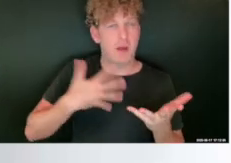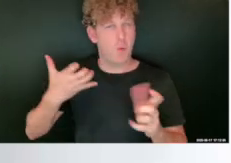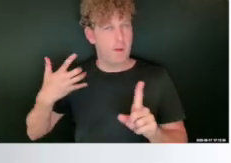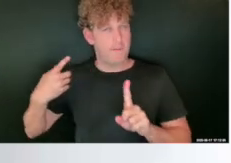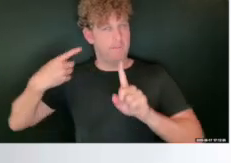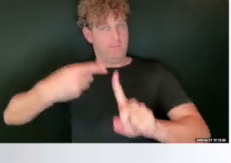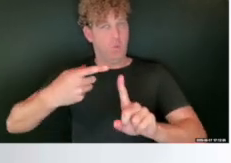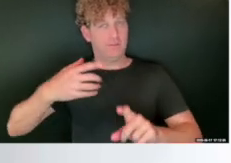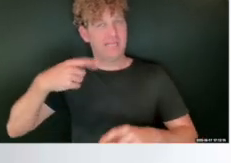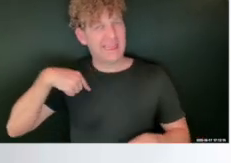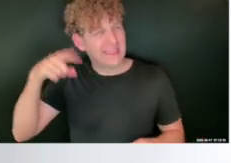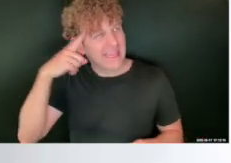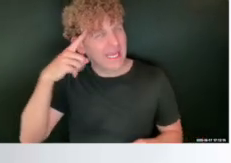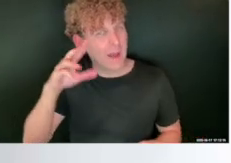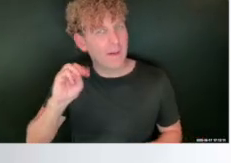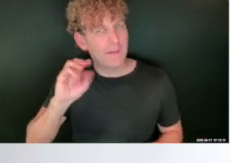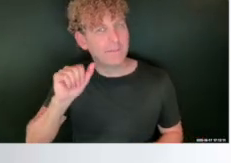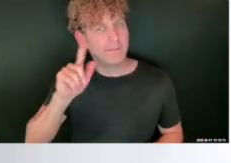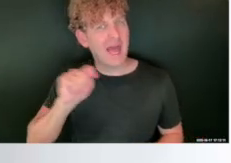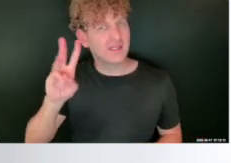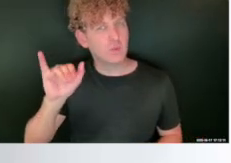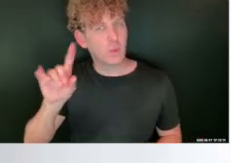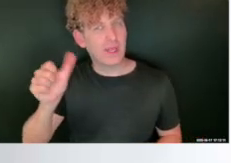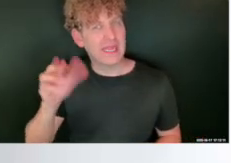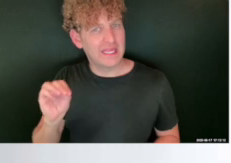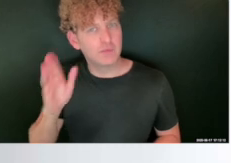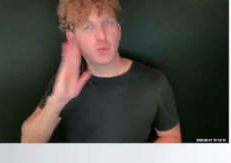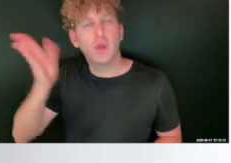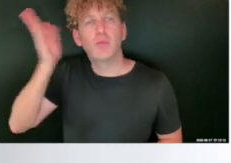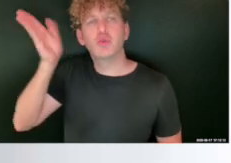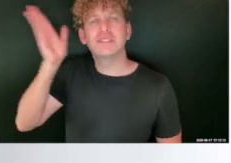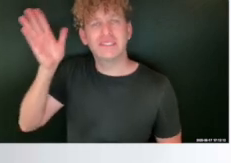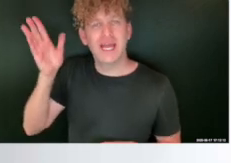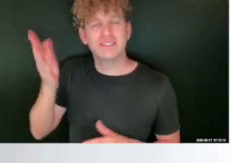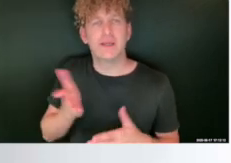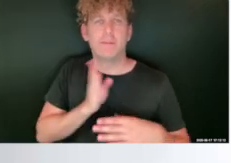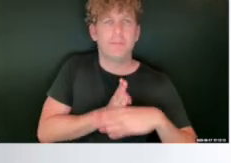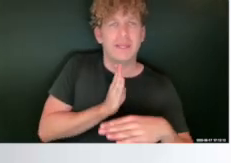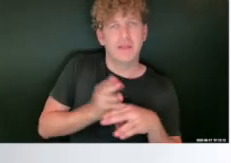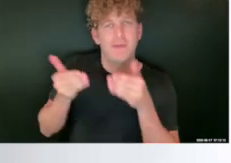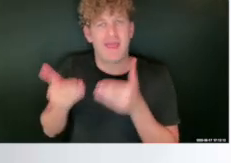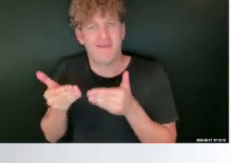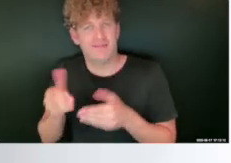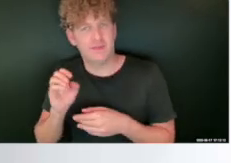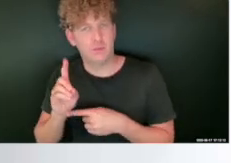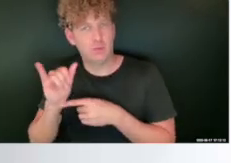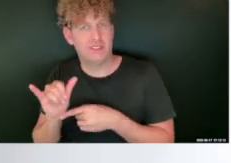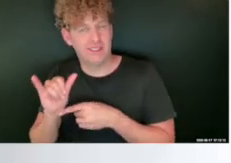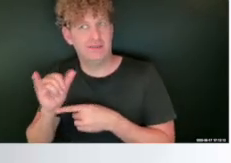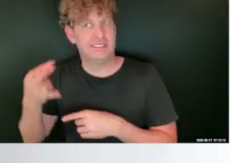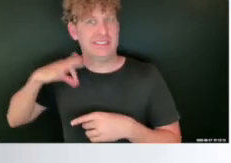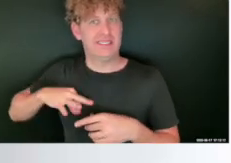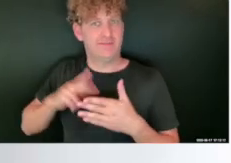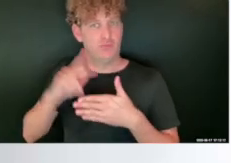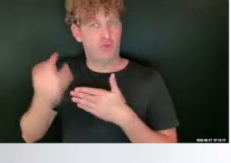As the graph shows, in fiscal year 2013-14, 0% of our incentive